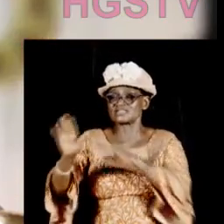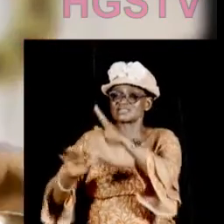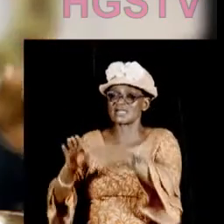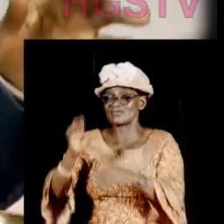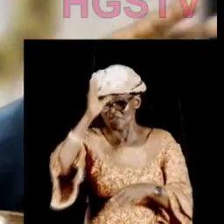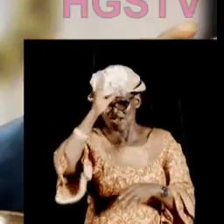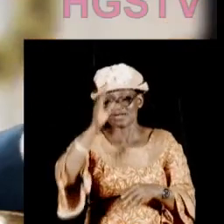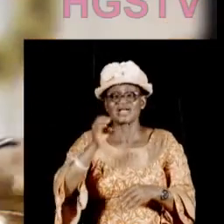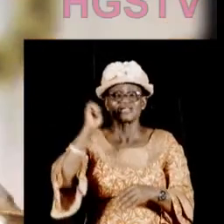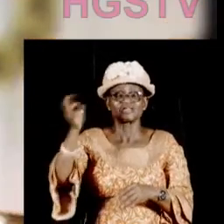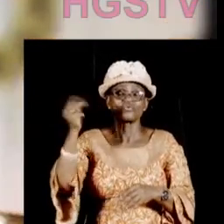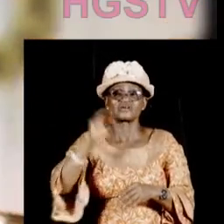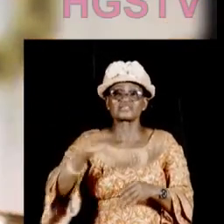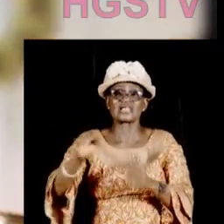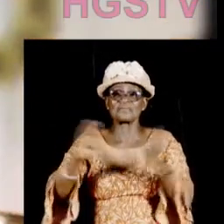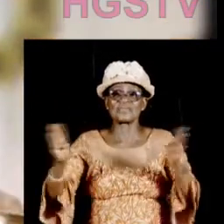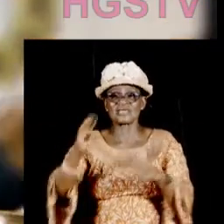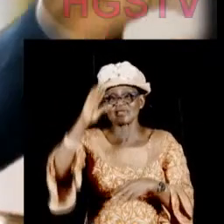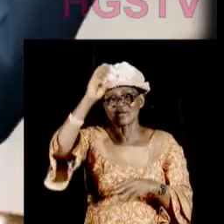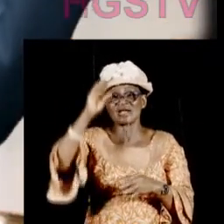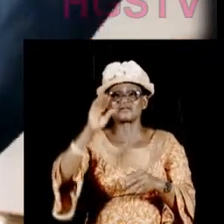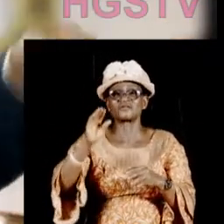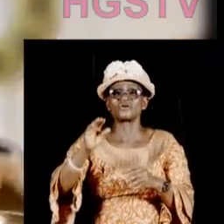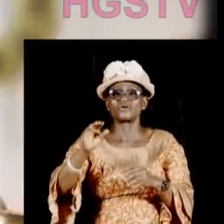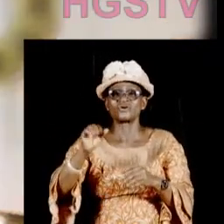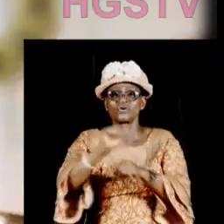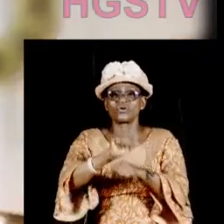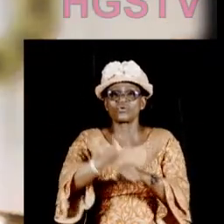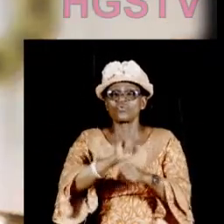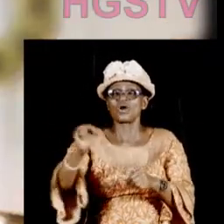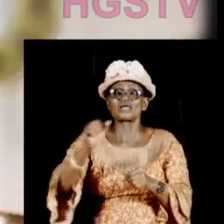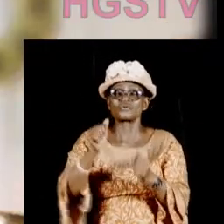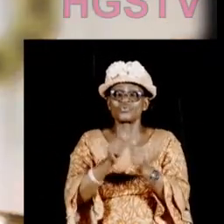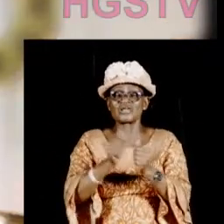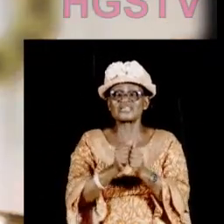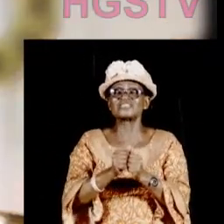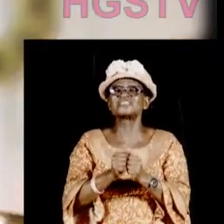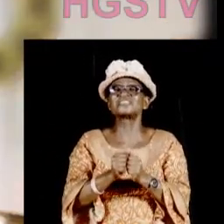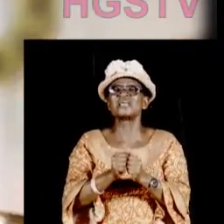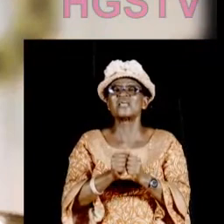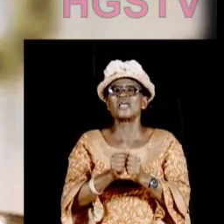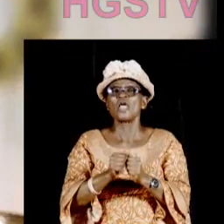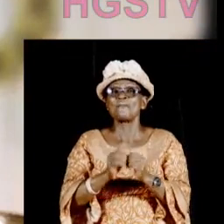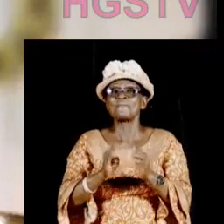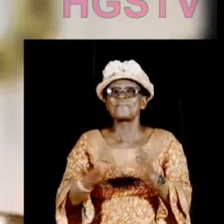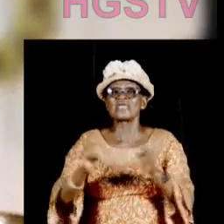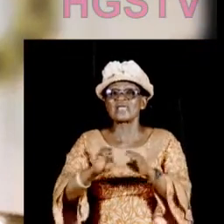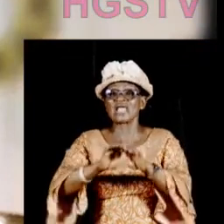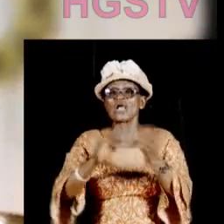He was a big man working with shipping company before the